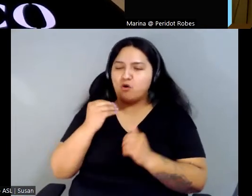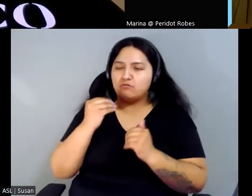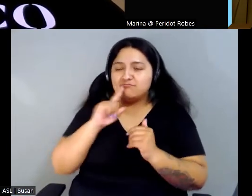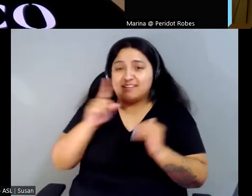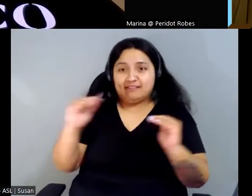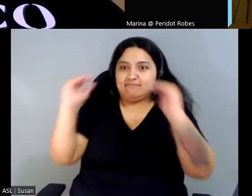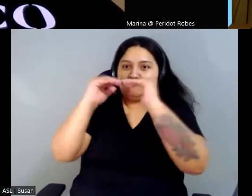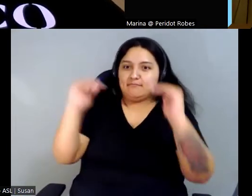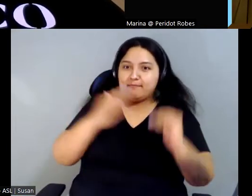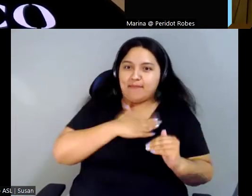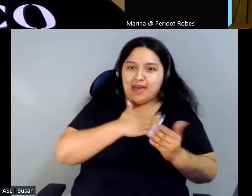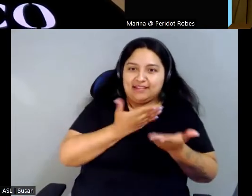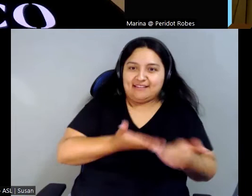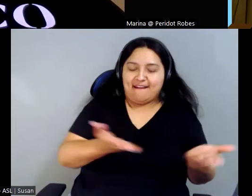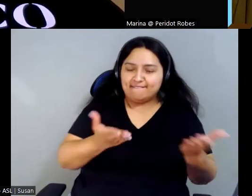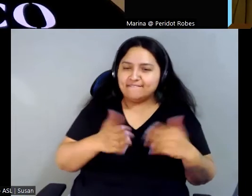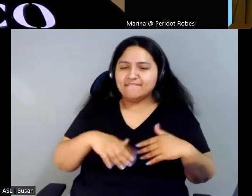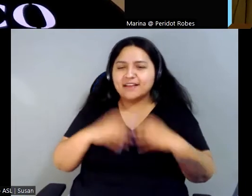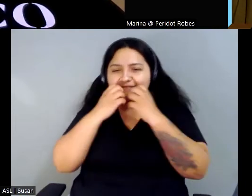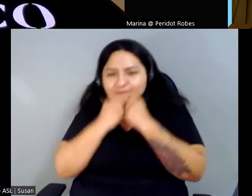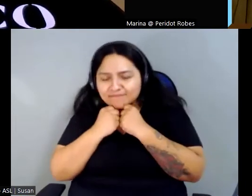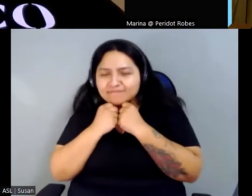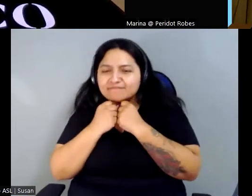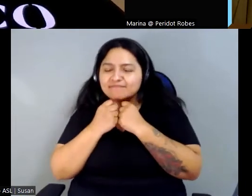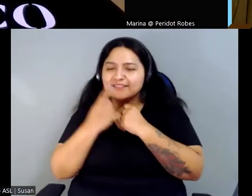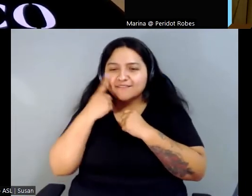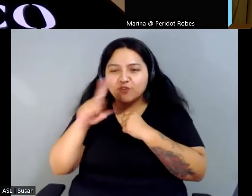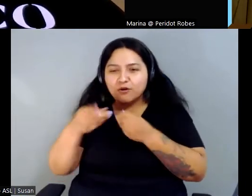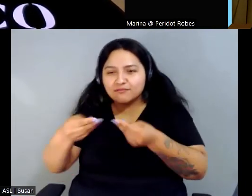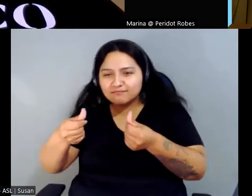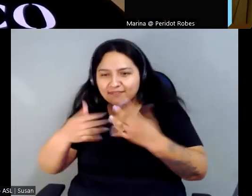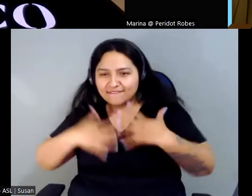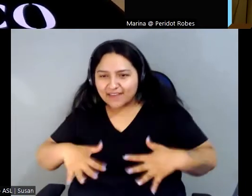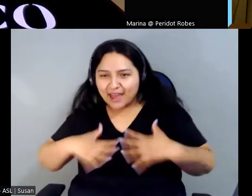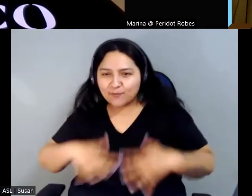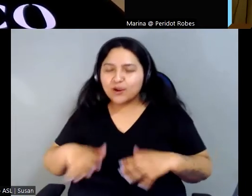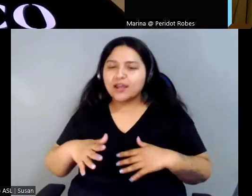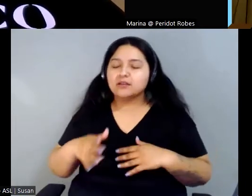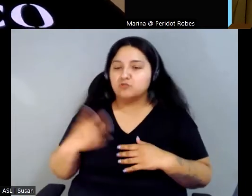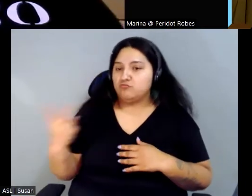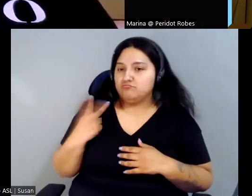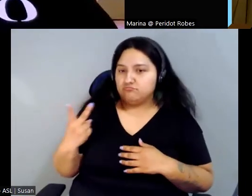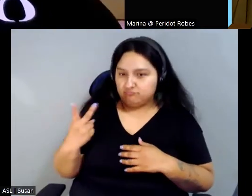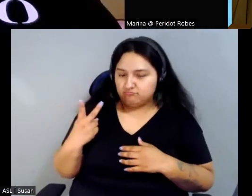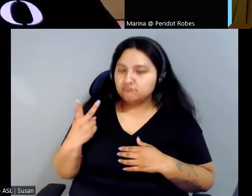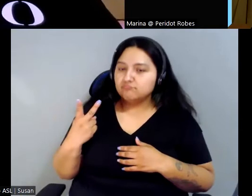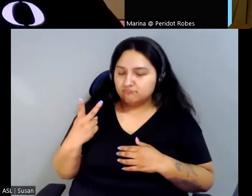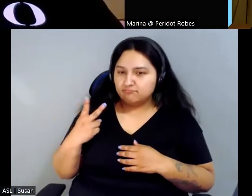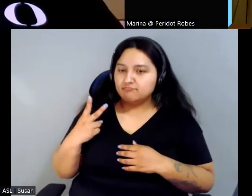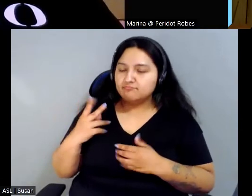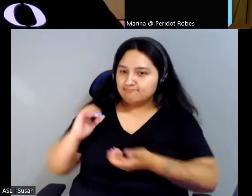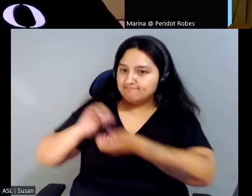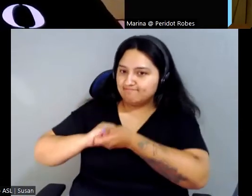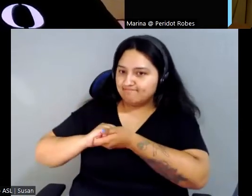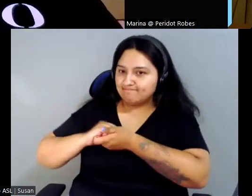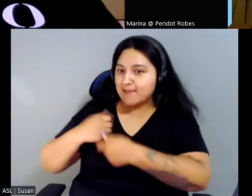care is being thought into the fabrics for it and the cuts for it. And so her and I have buddied up, and we're making period panties